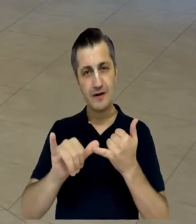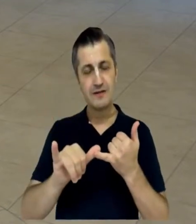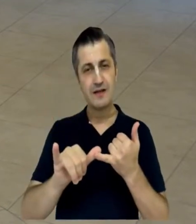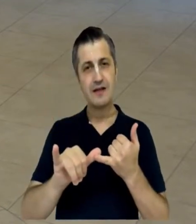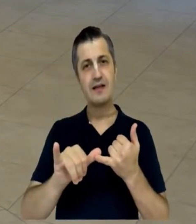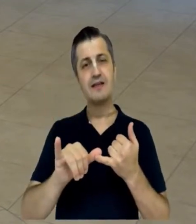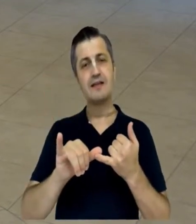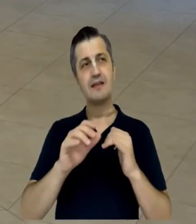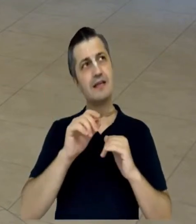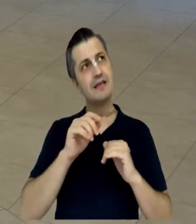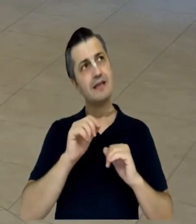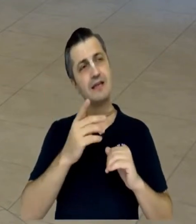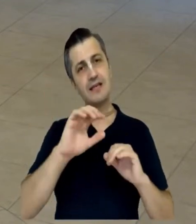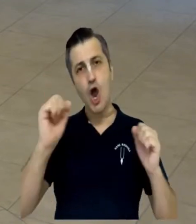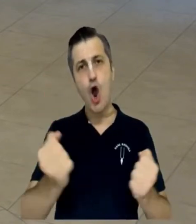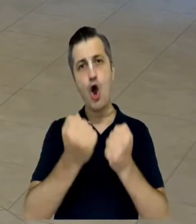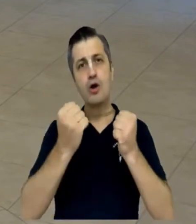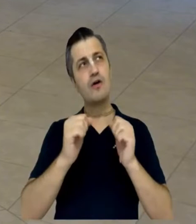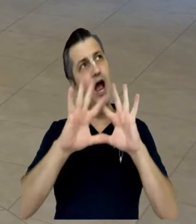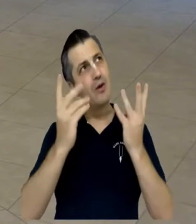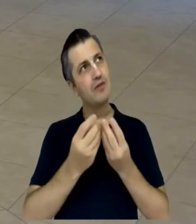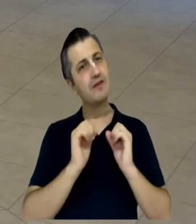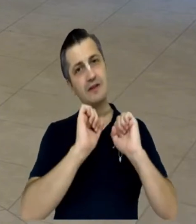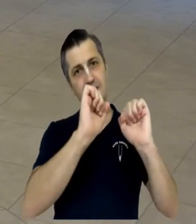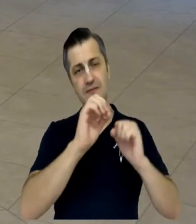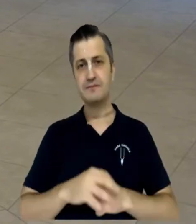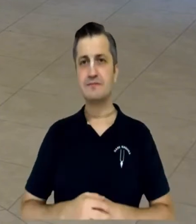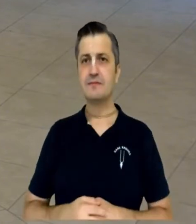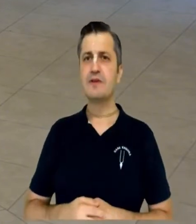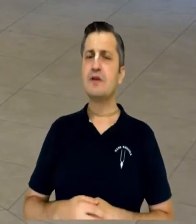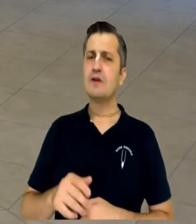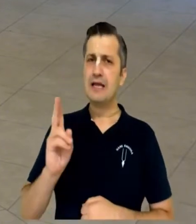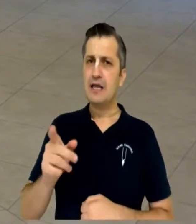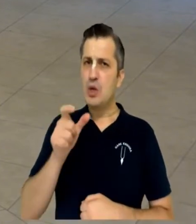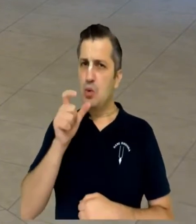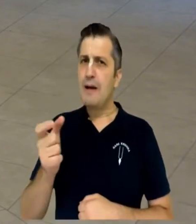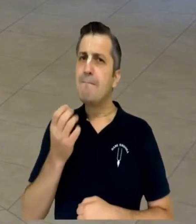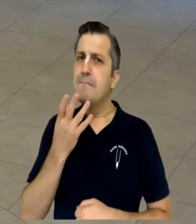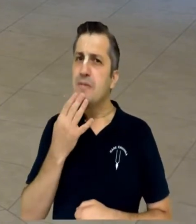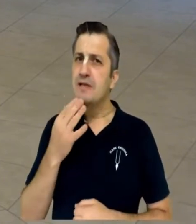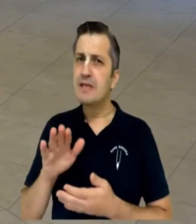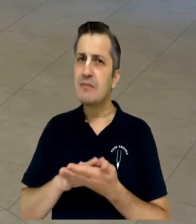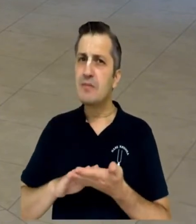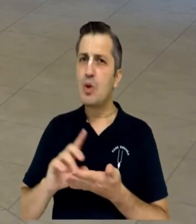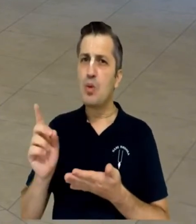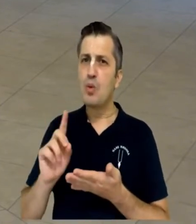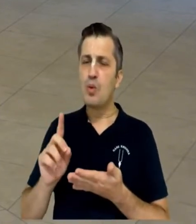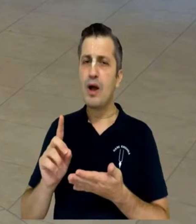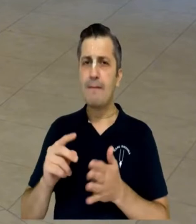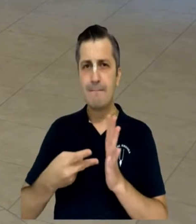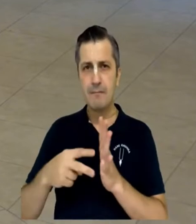mistake based on that verse. So mistake means something which is not aligned with my plan or